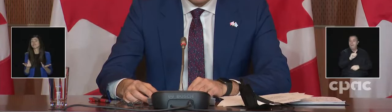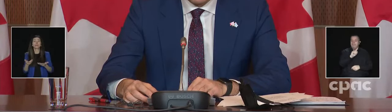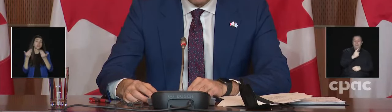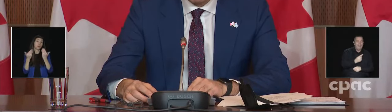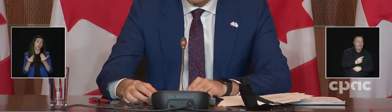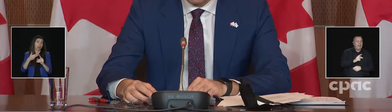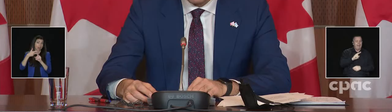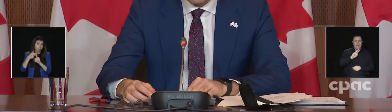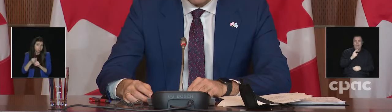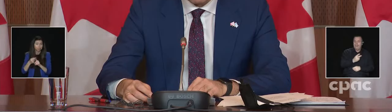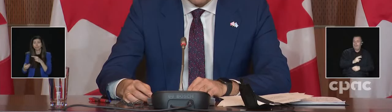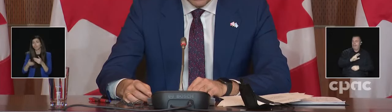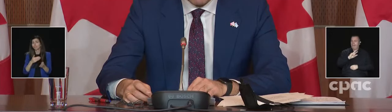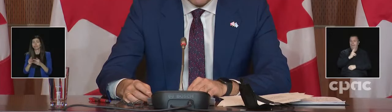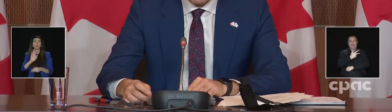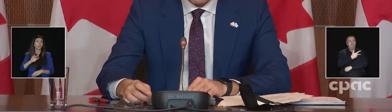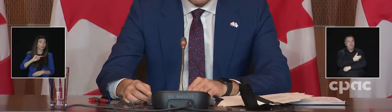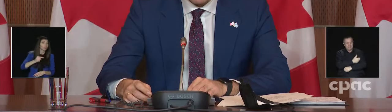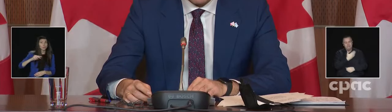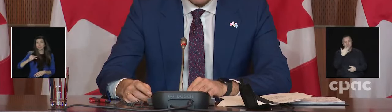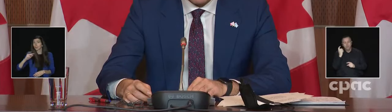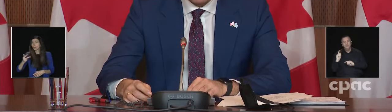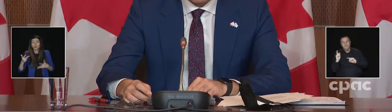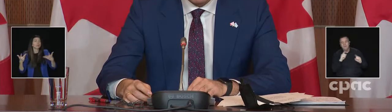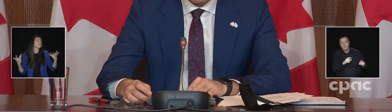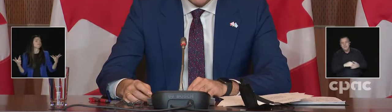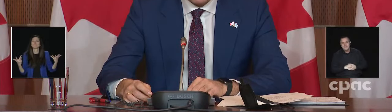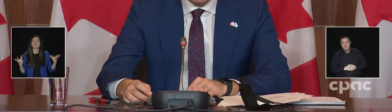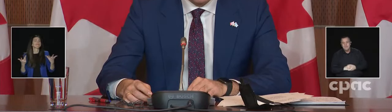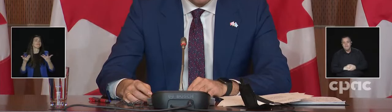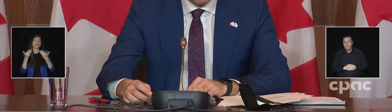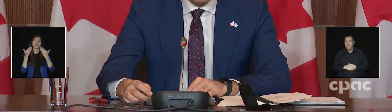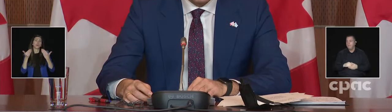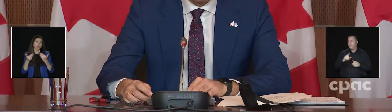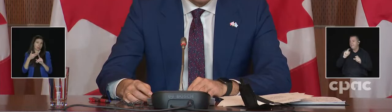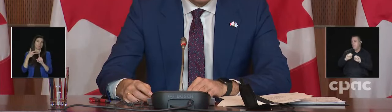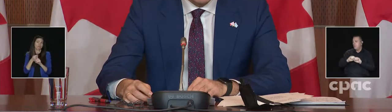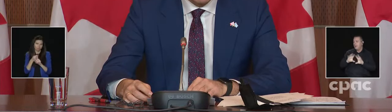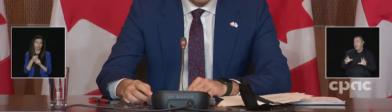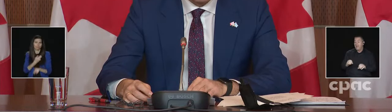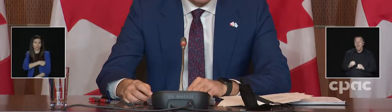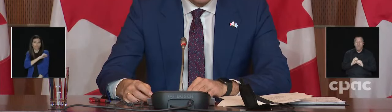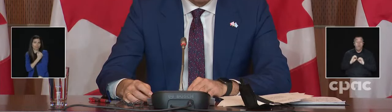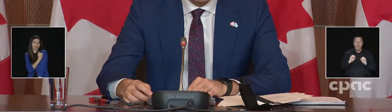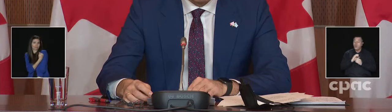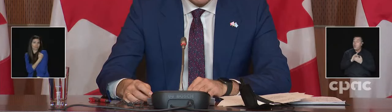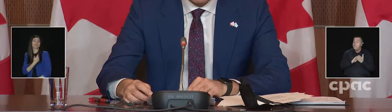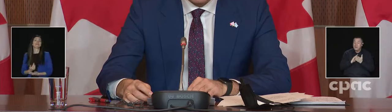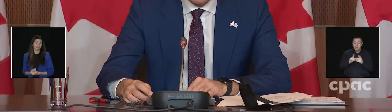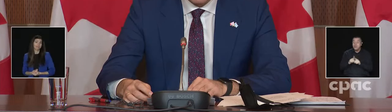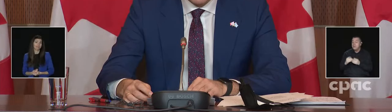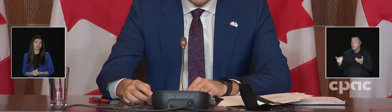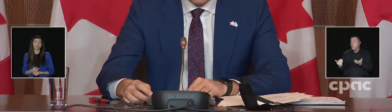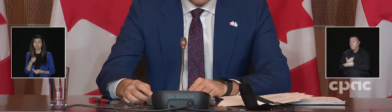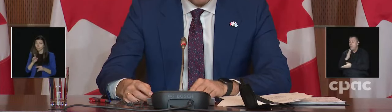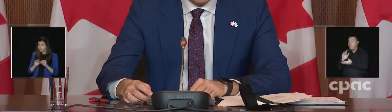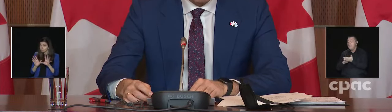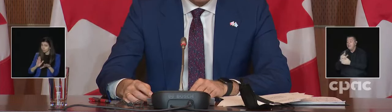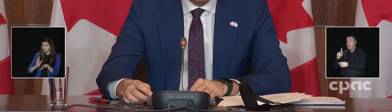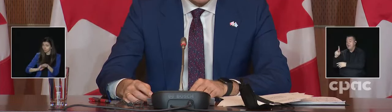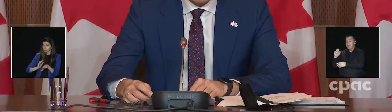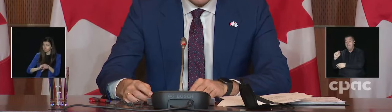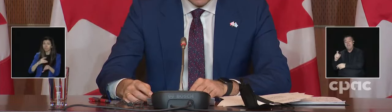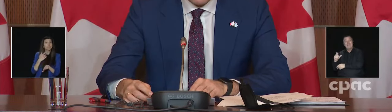seconde dose ou notre dose de rappel. Soyons clairs, aucun médicament, y compris Paxlovid, ne